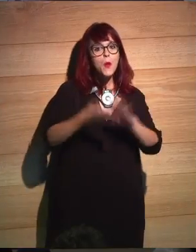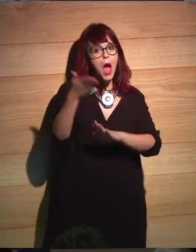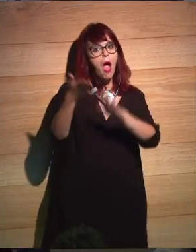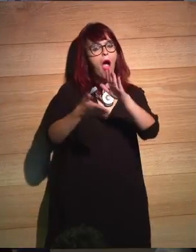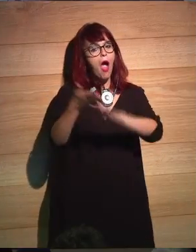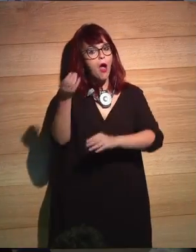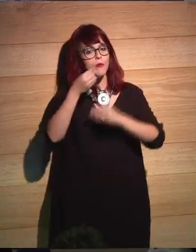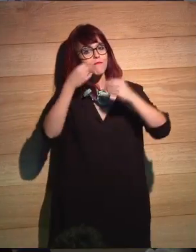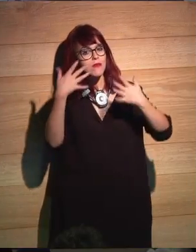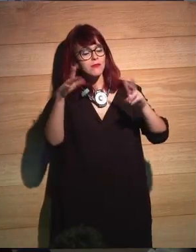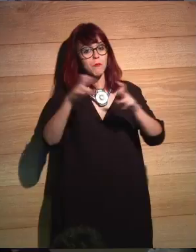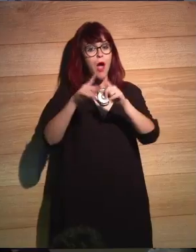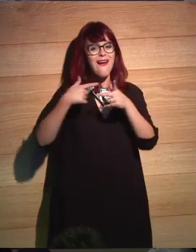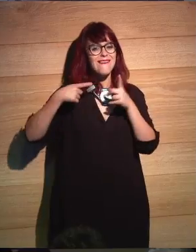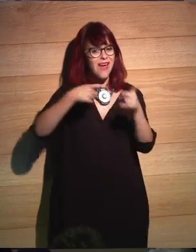war, and